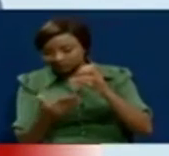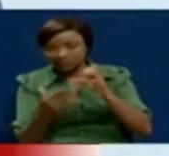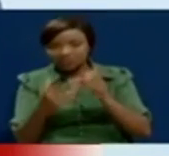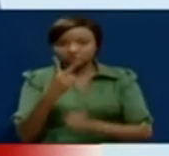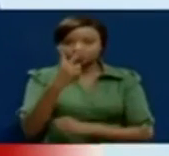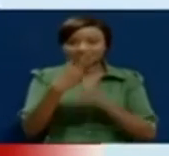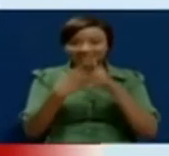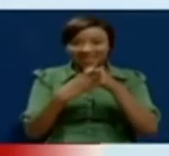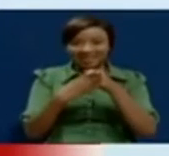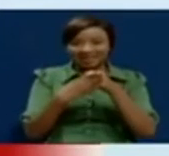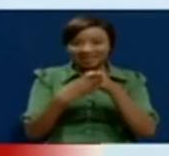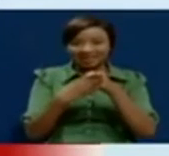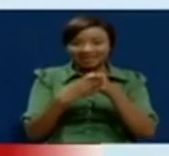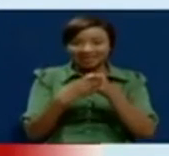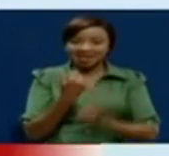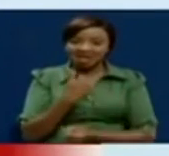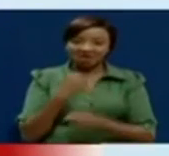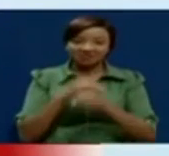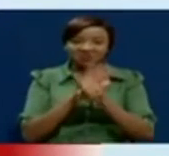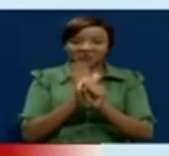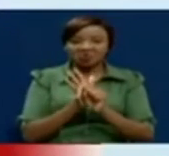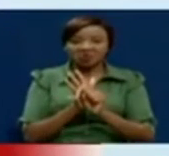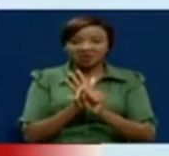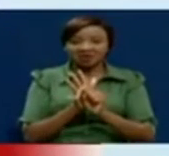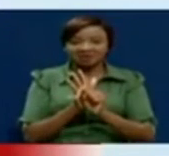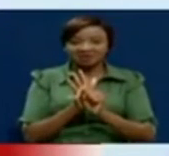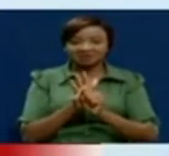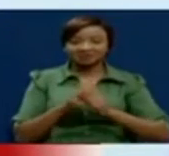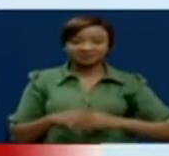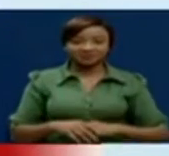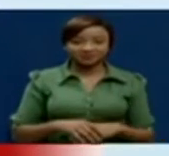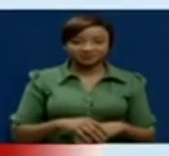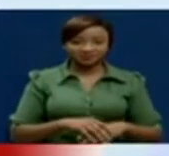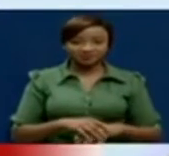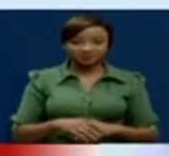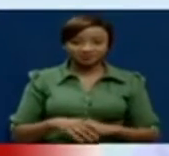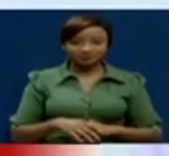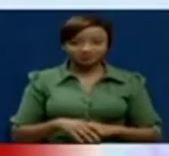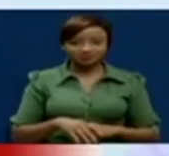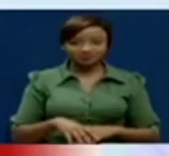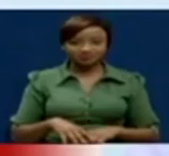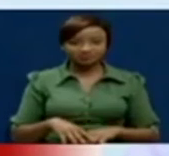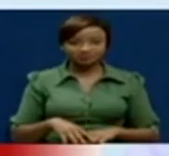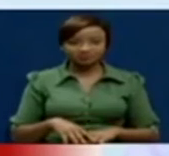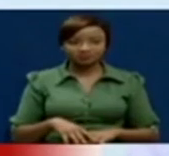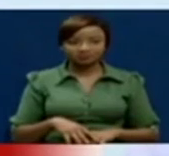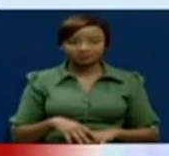29 people have tested positive to the coronavirus disease.